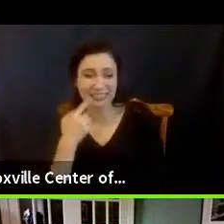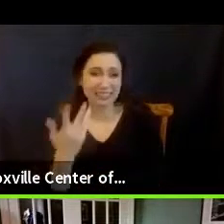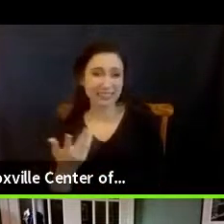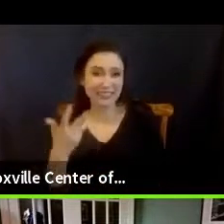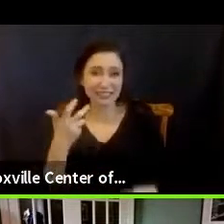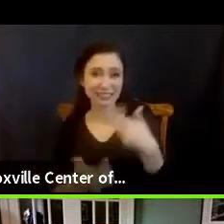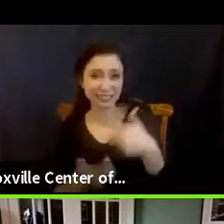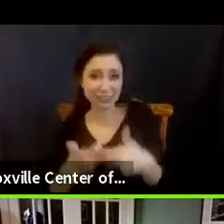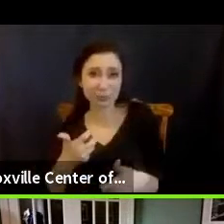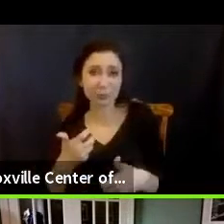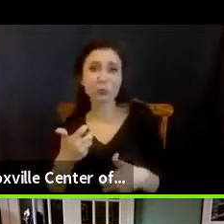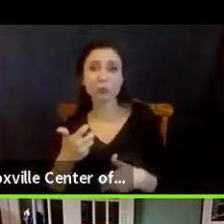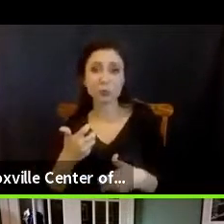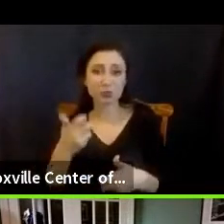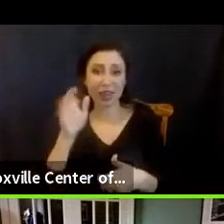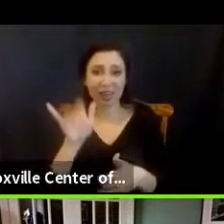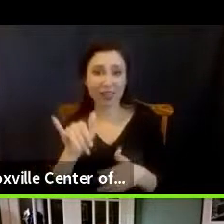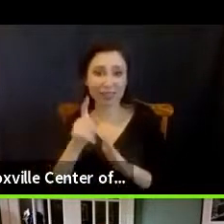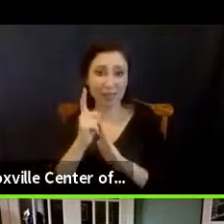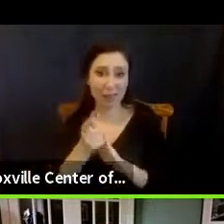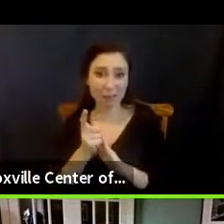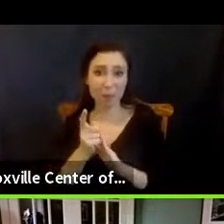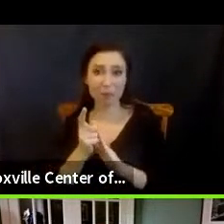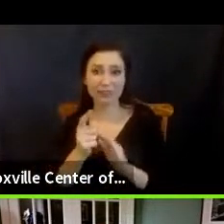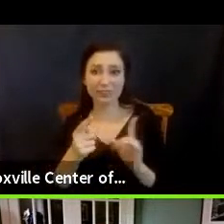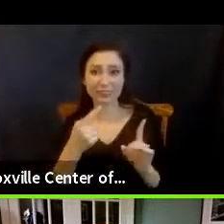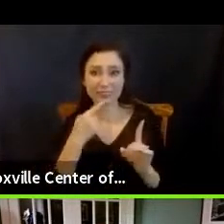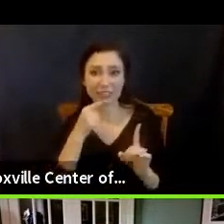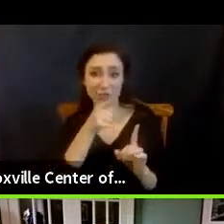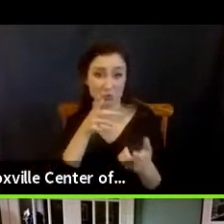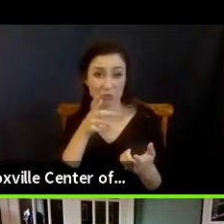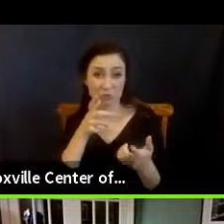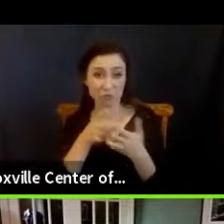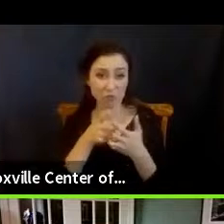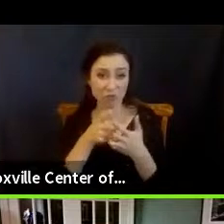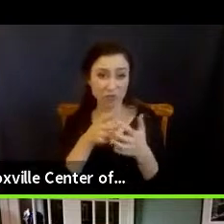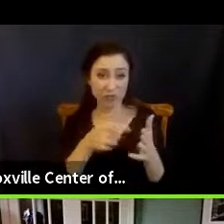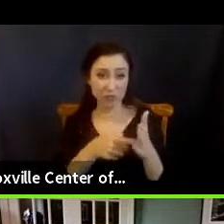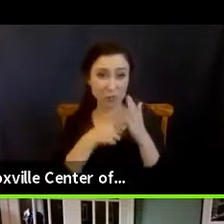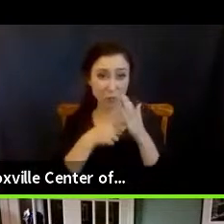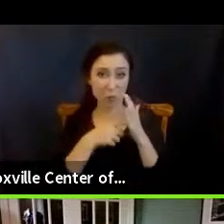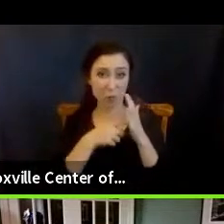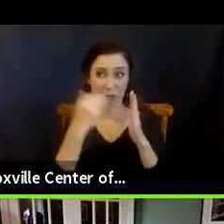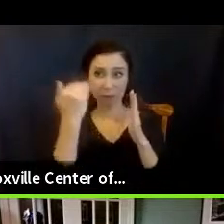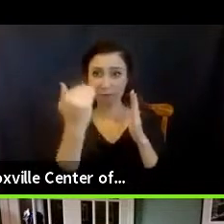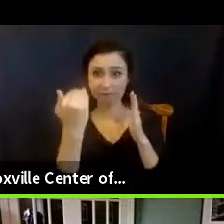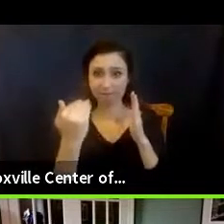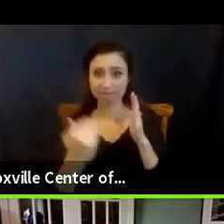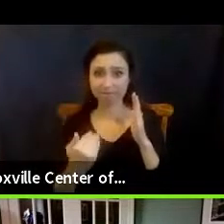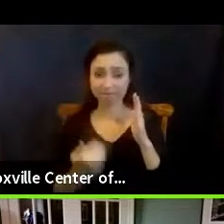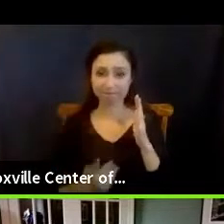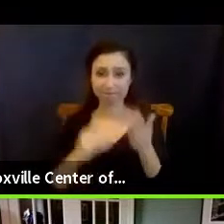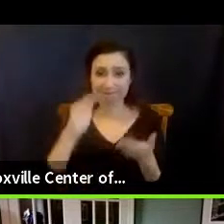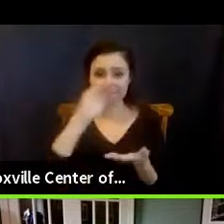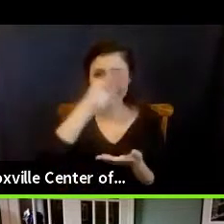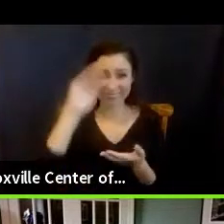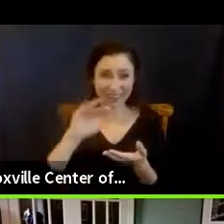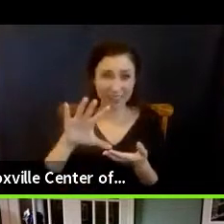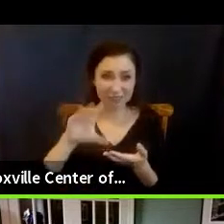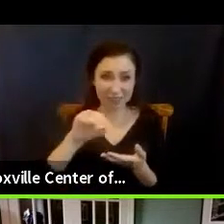it's difficult at that moment to say, okay, do you fit the criteria based on the less than